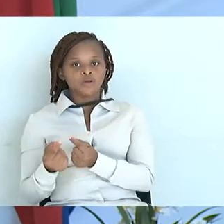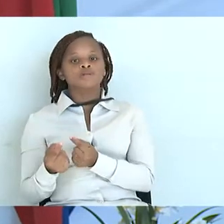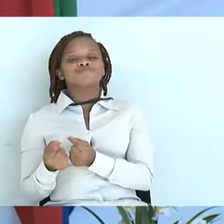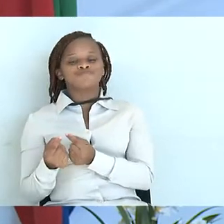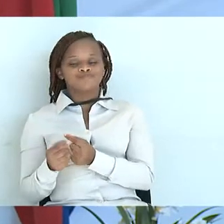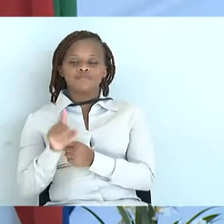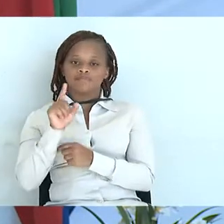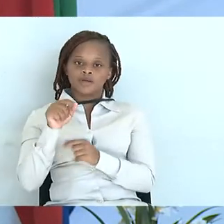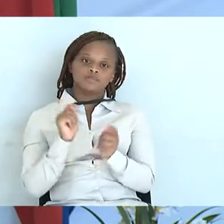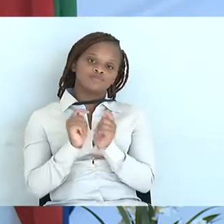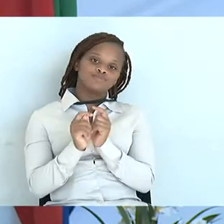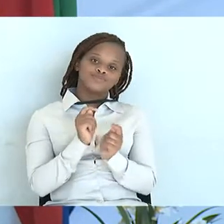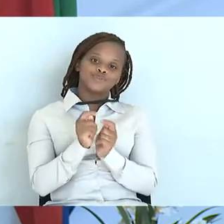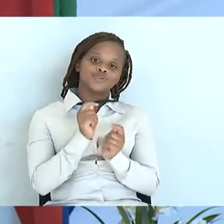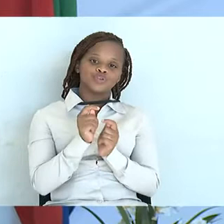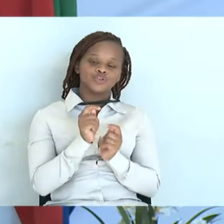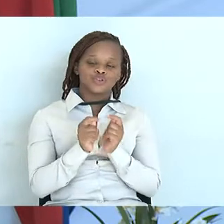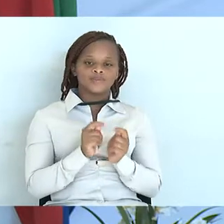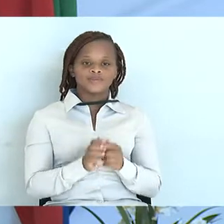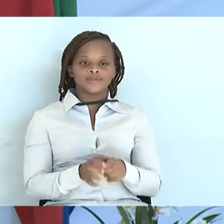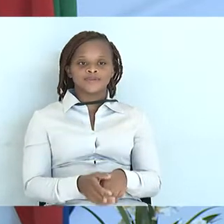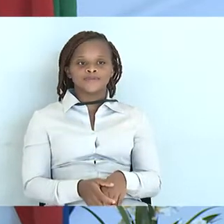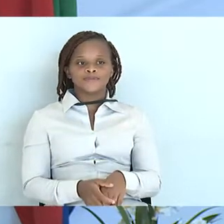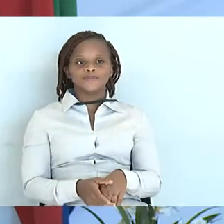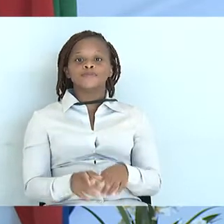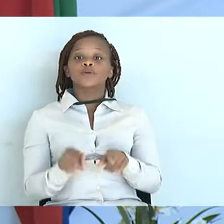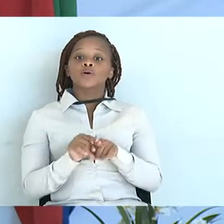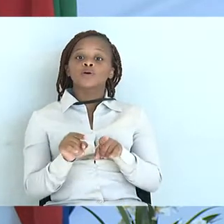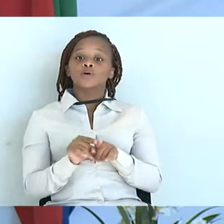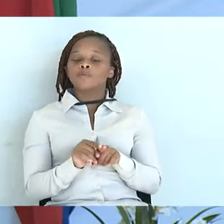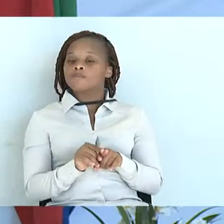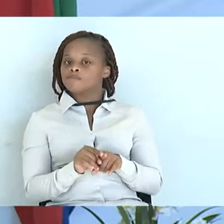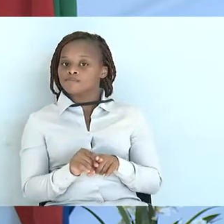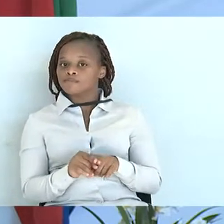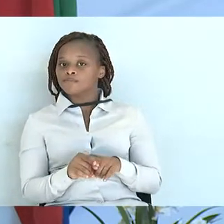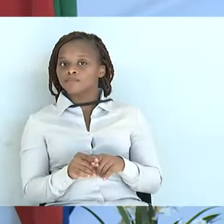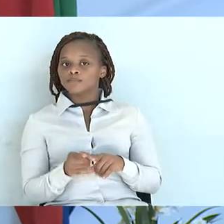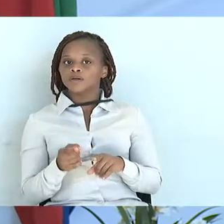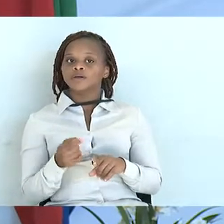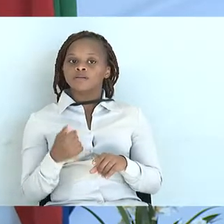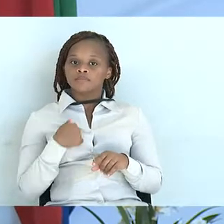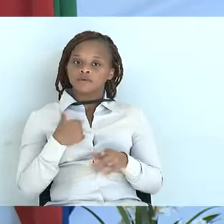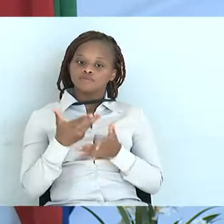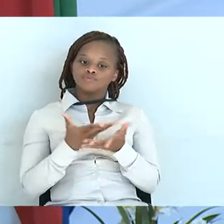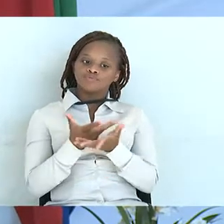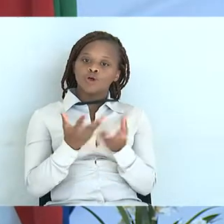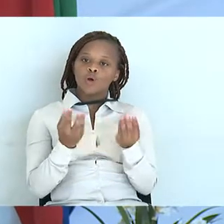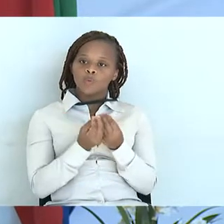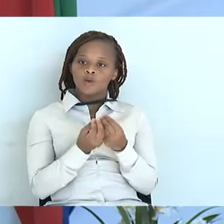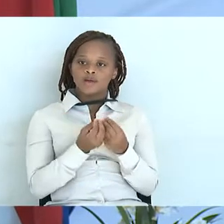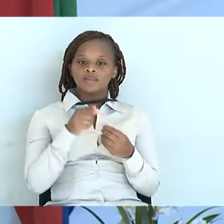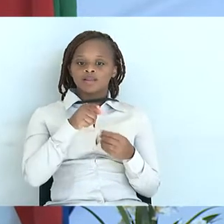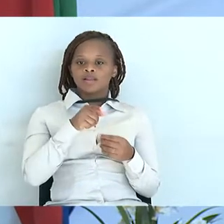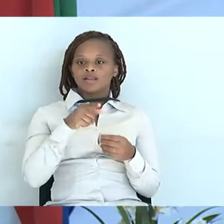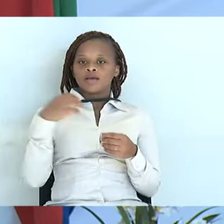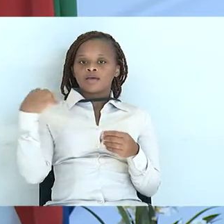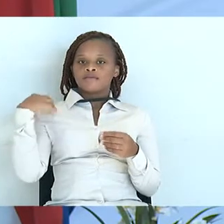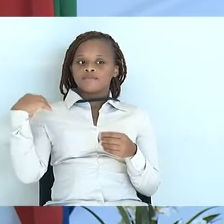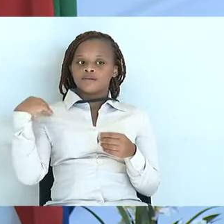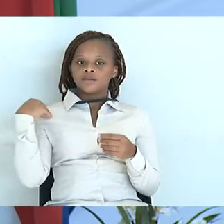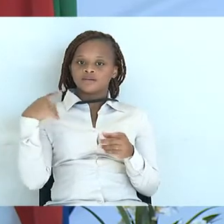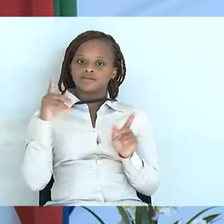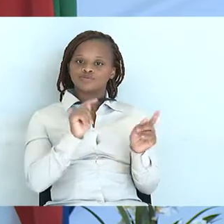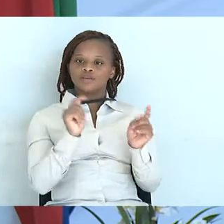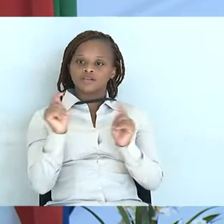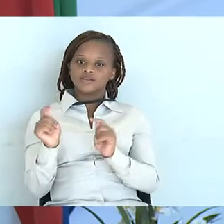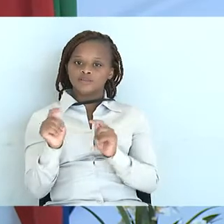attended to. And I must report today that Minister of Transport has since engaged with the Premier of the